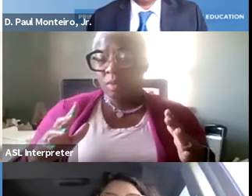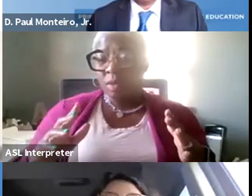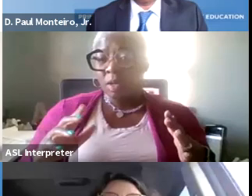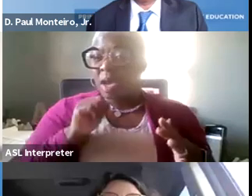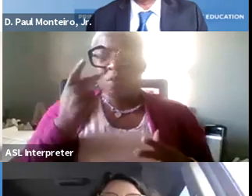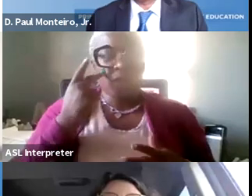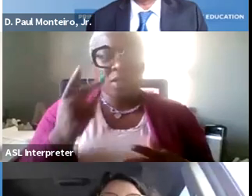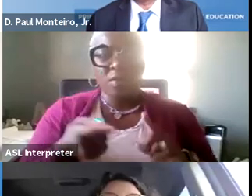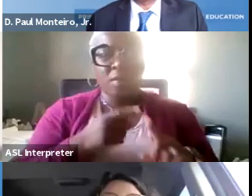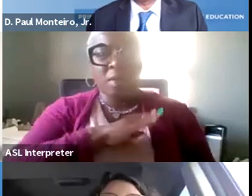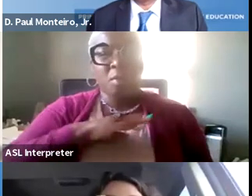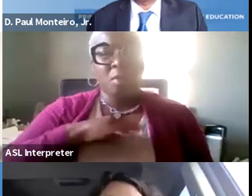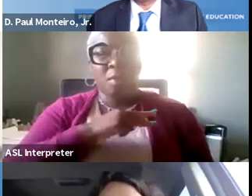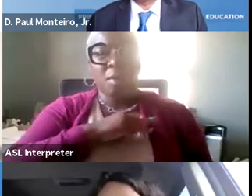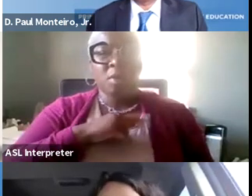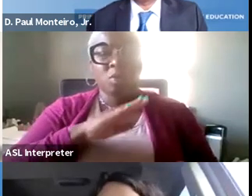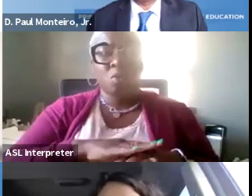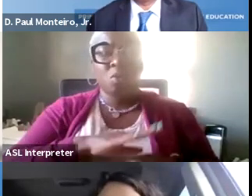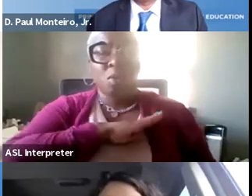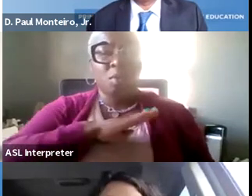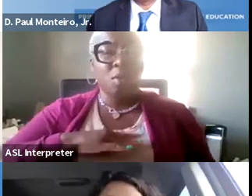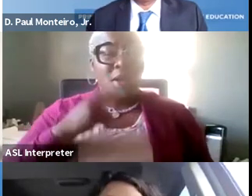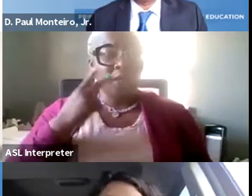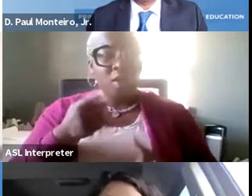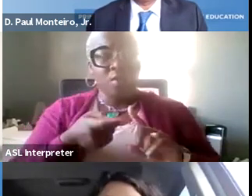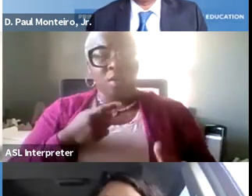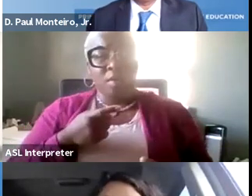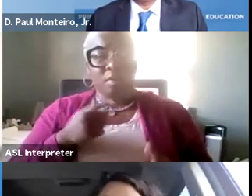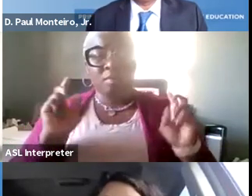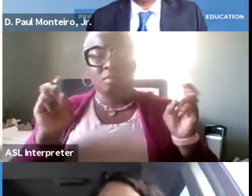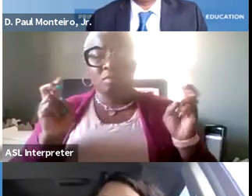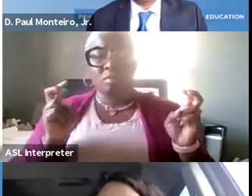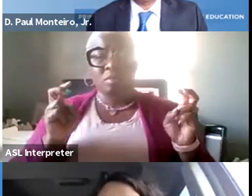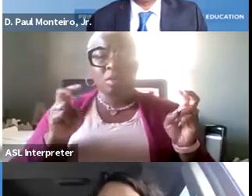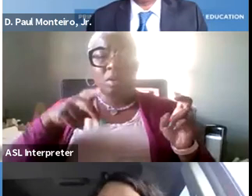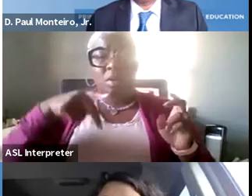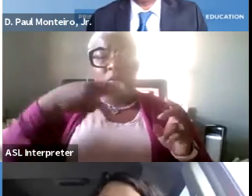don't see that from the board members who say that they're on the board for that. I see that from the quote unquote progressive bloc,